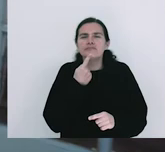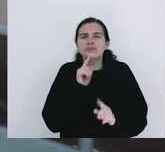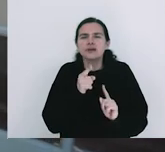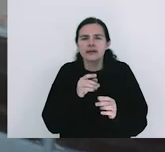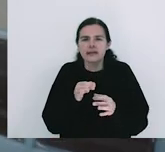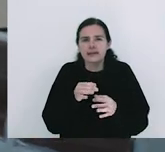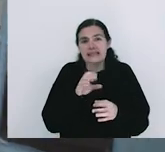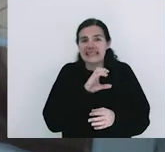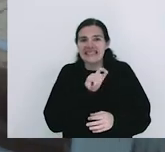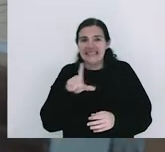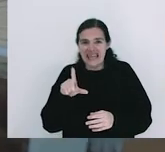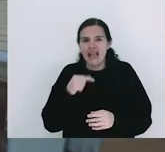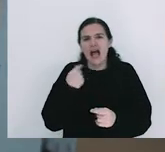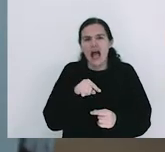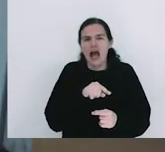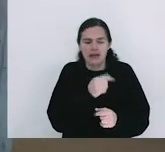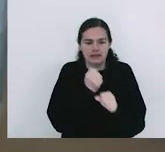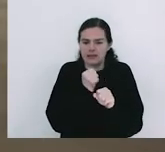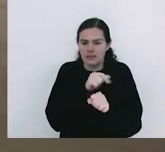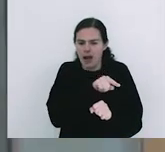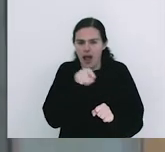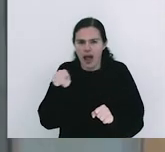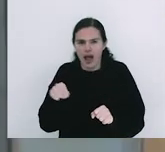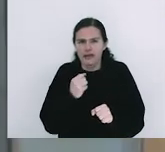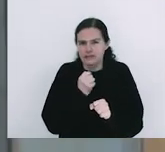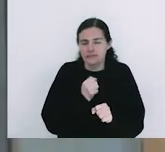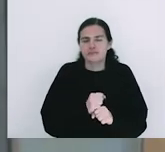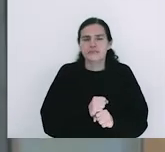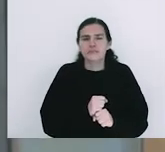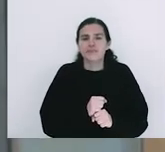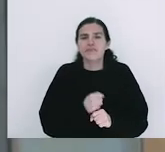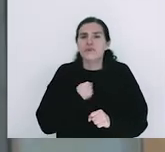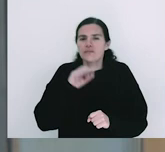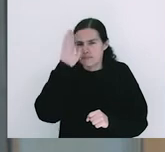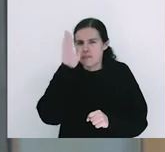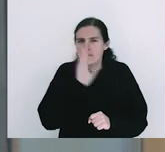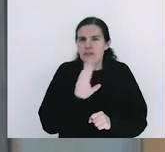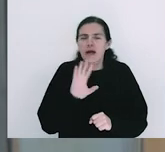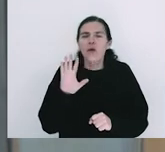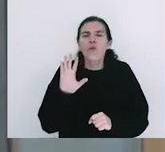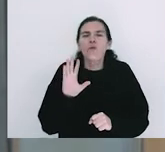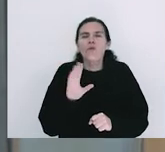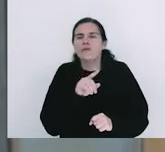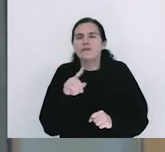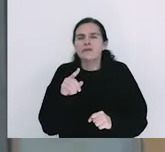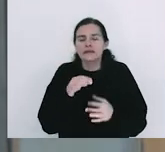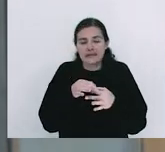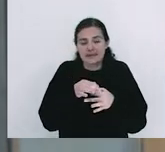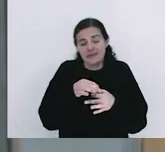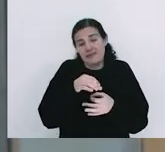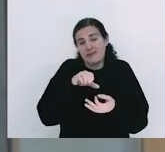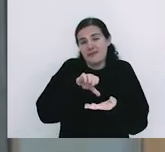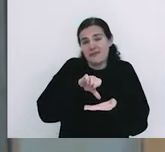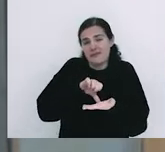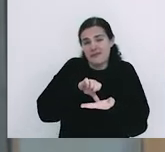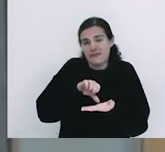cell, cellule, is also present in this work. And when we know how much the cellule